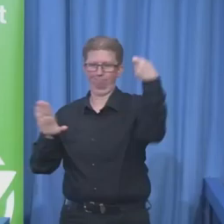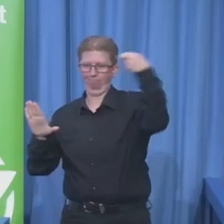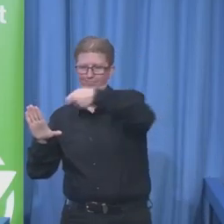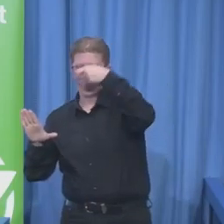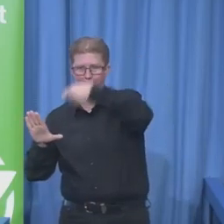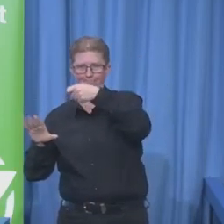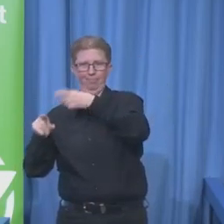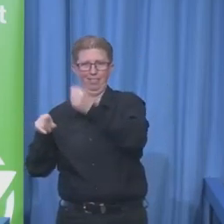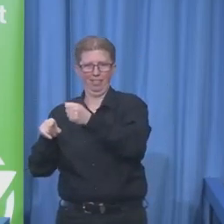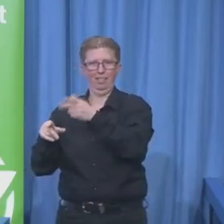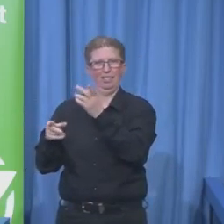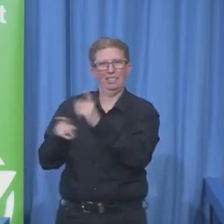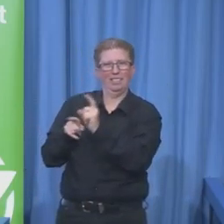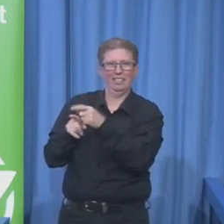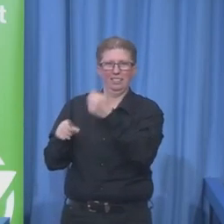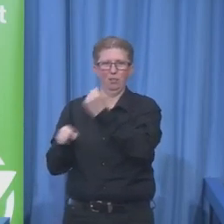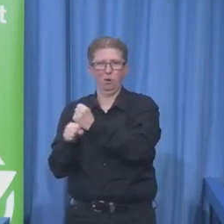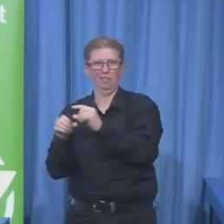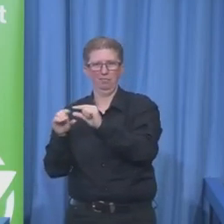Working hours.